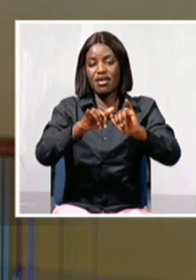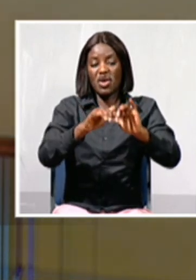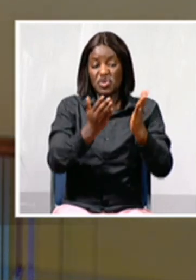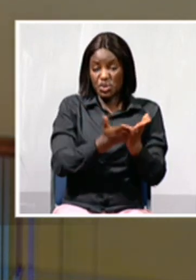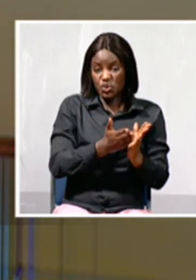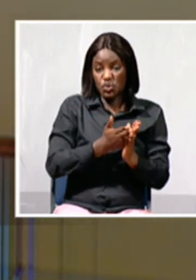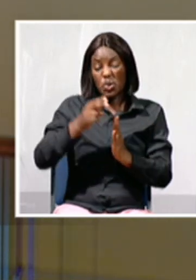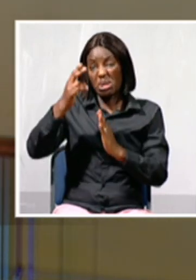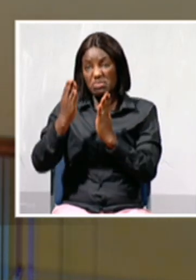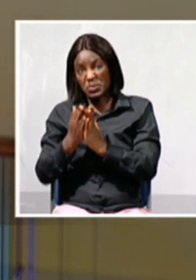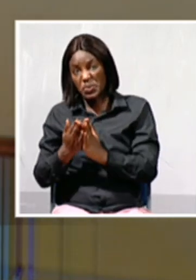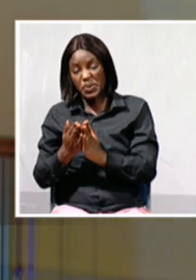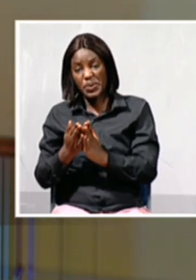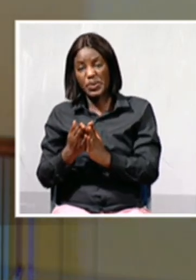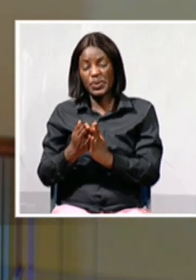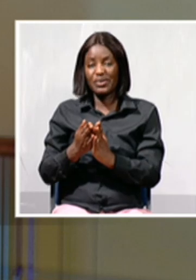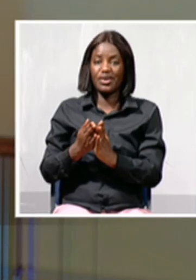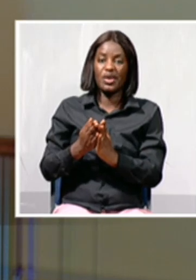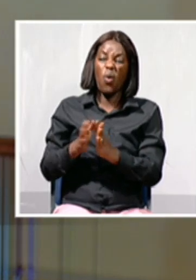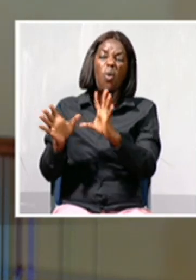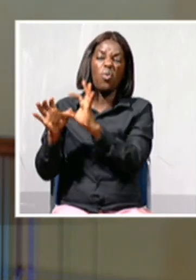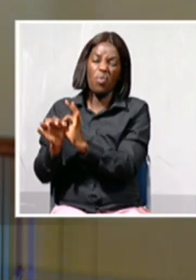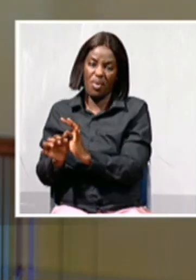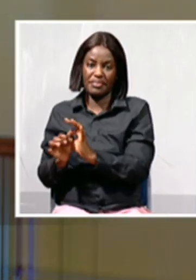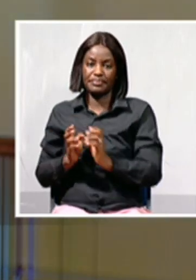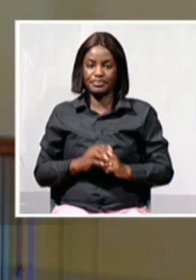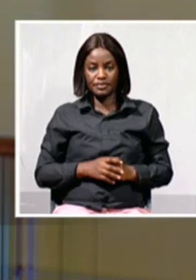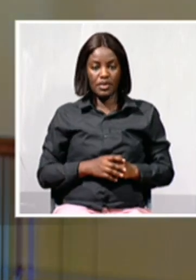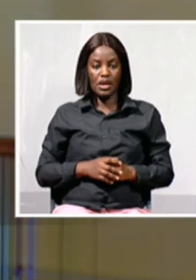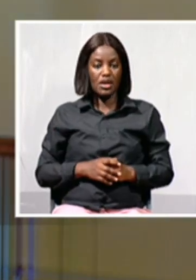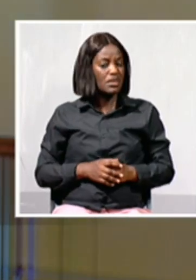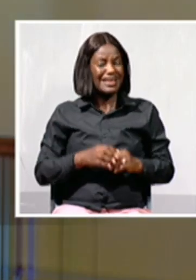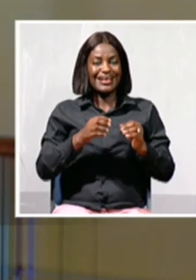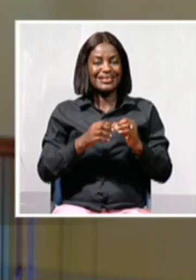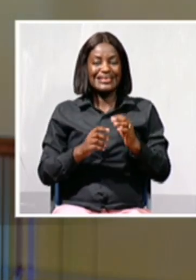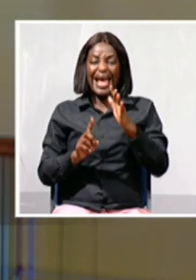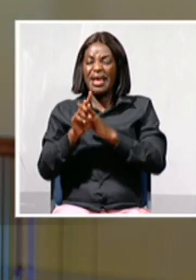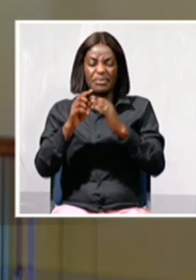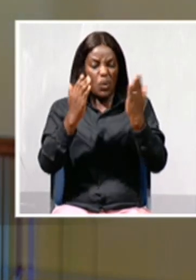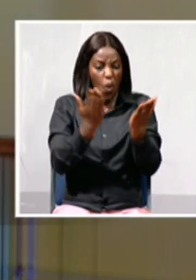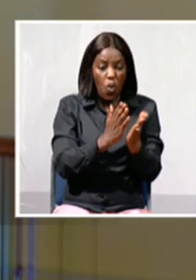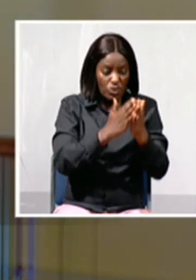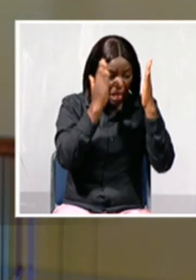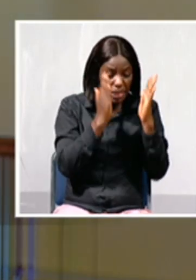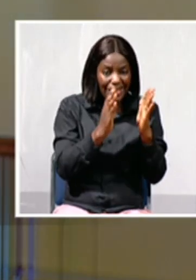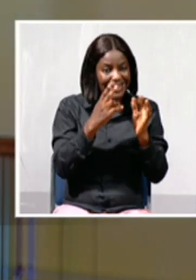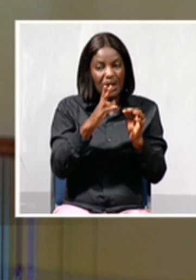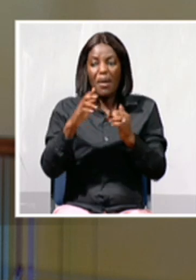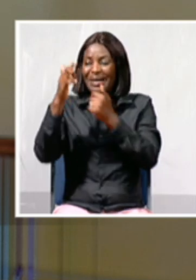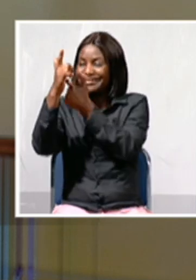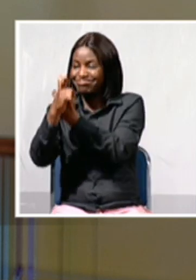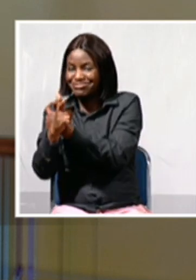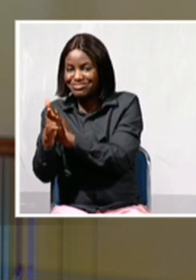take place in the formal settings. The social media that we are talking about, the media, the meetings in